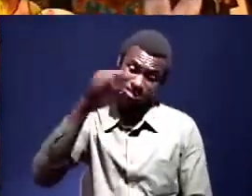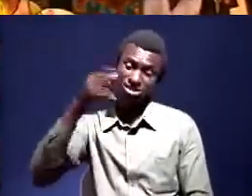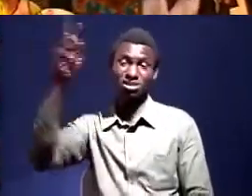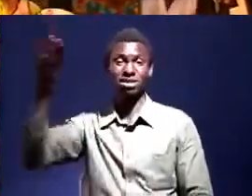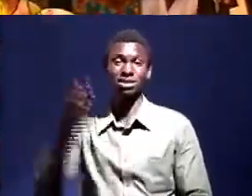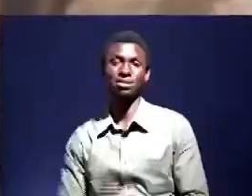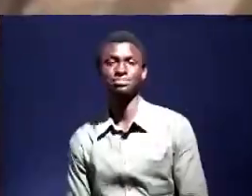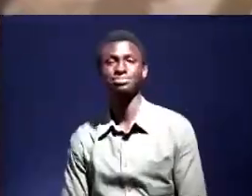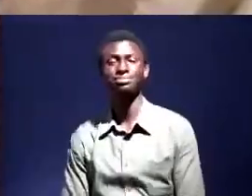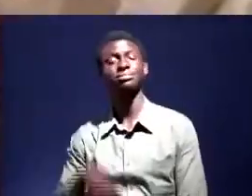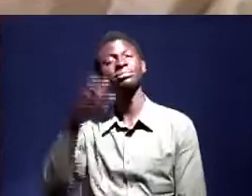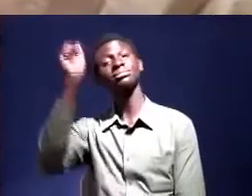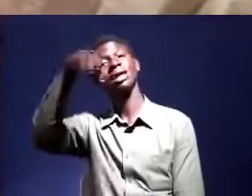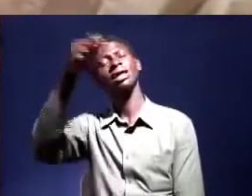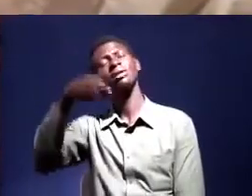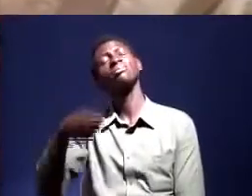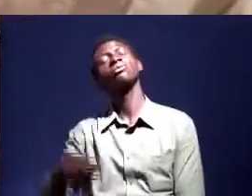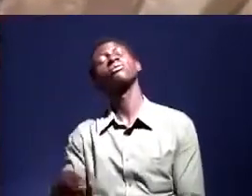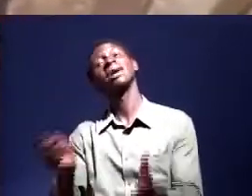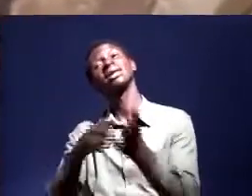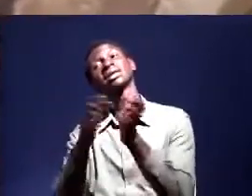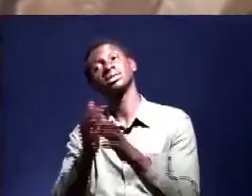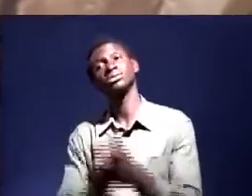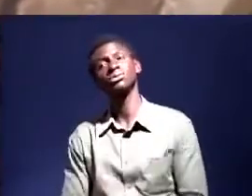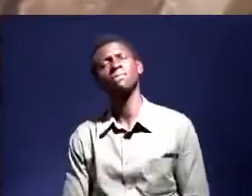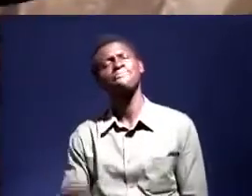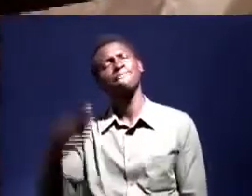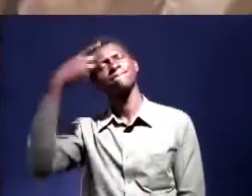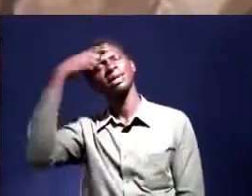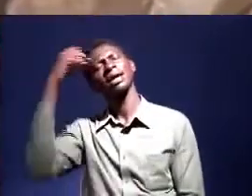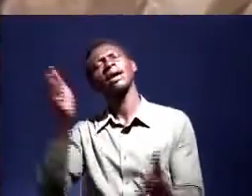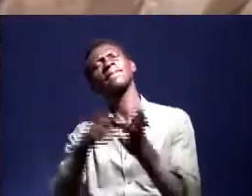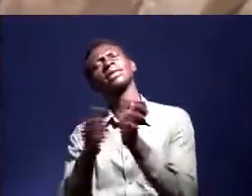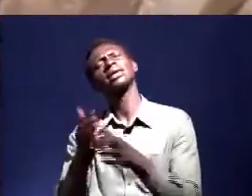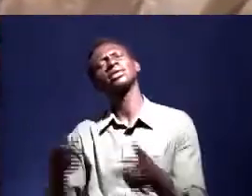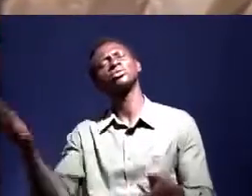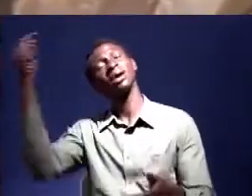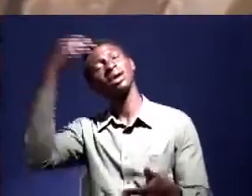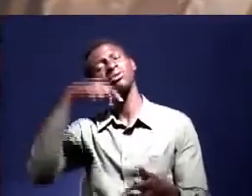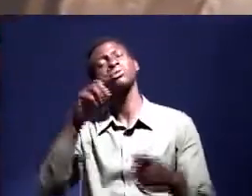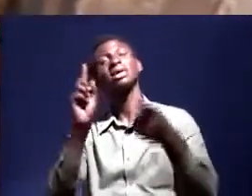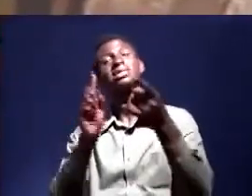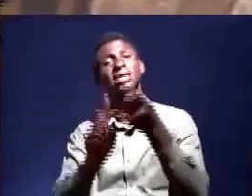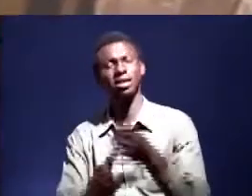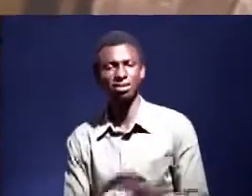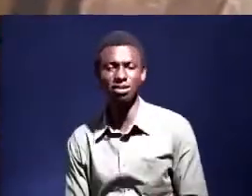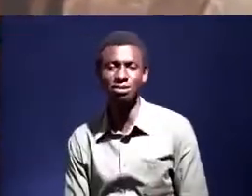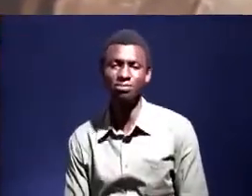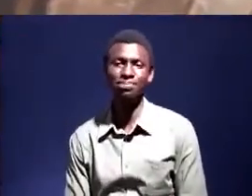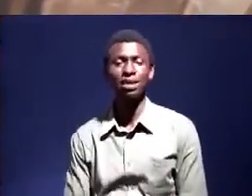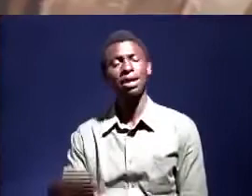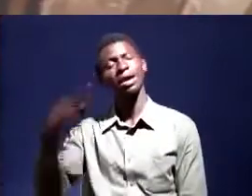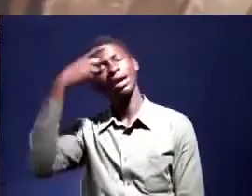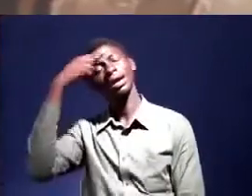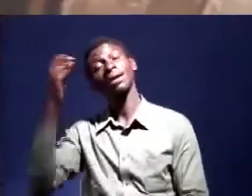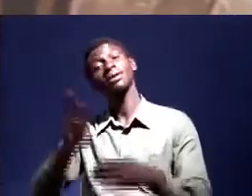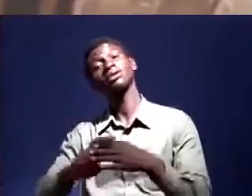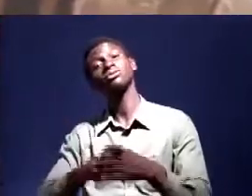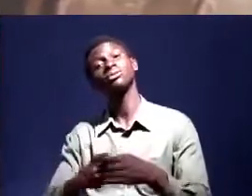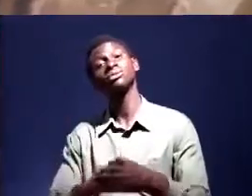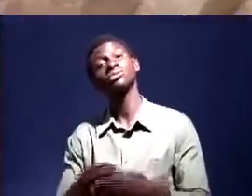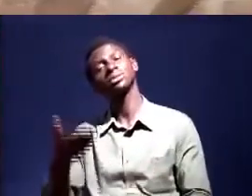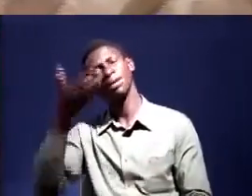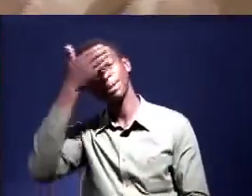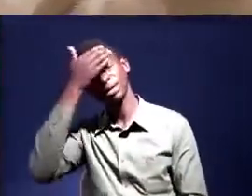believed Jesus was coming again. Akaamini Yesu anakuja tena. Believed in the Sabbath. Akaamini juu ya Sabato. But he was never baptized. Na